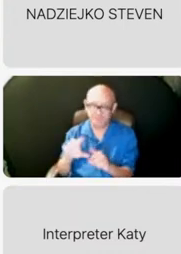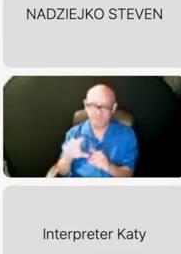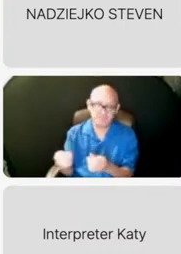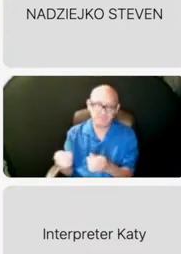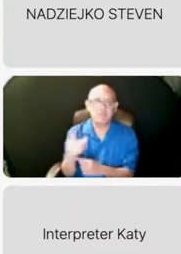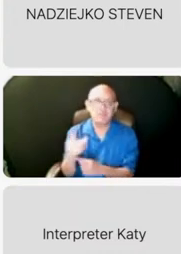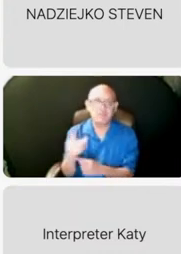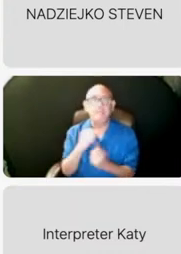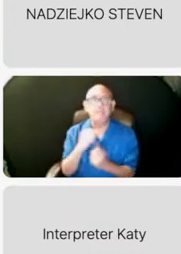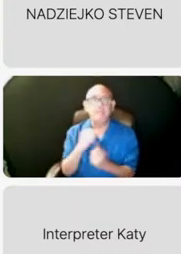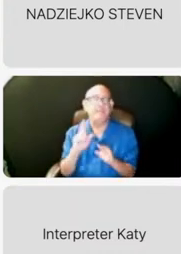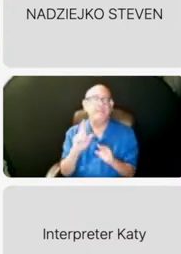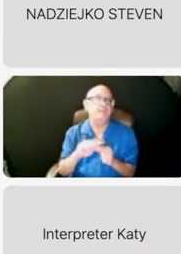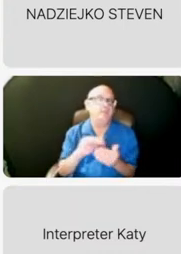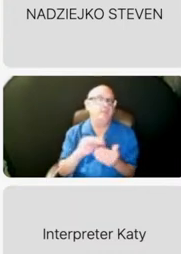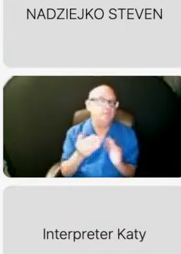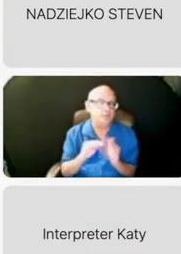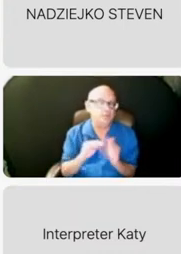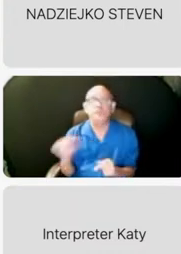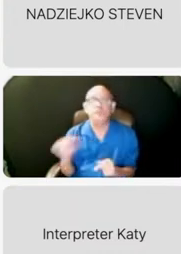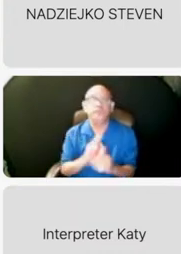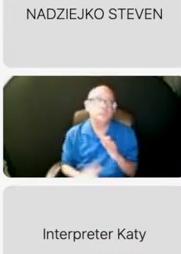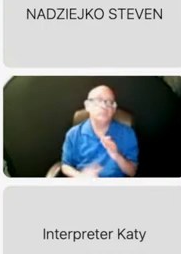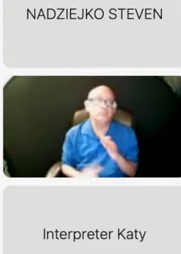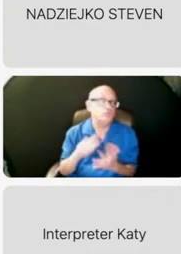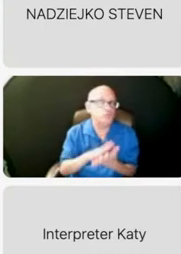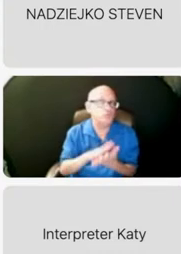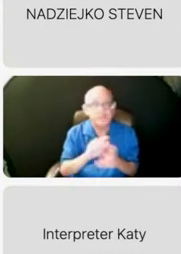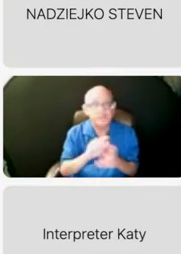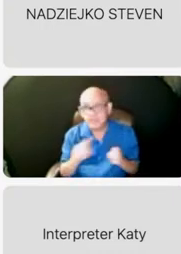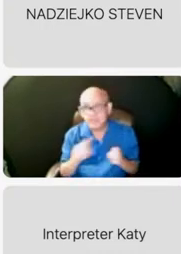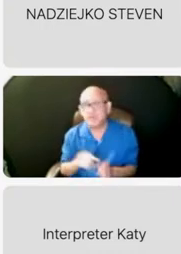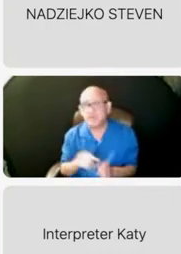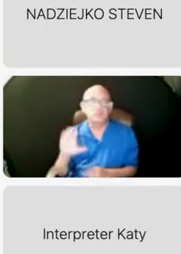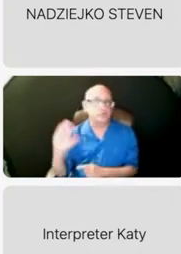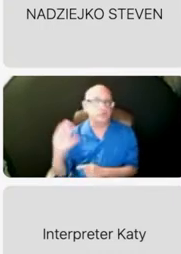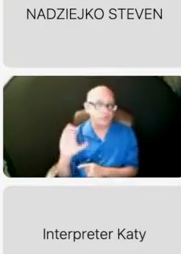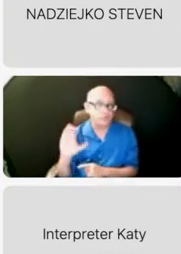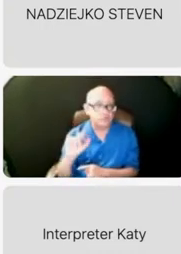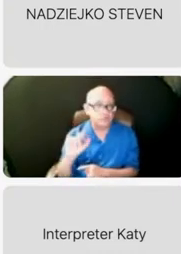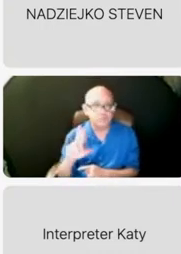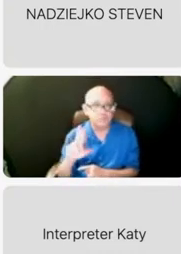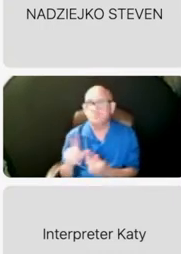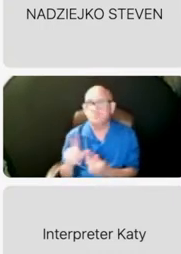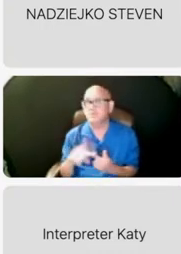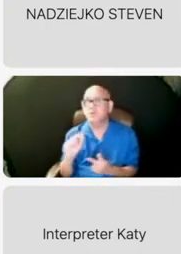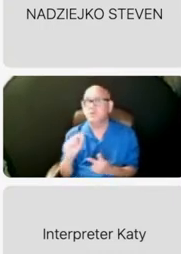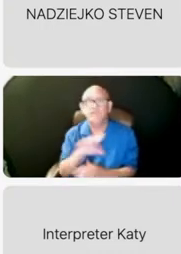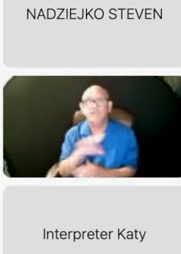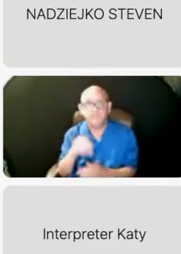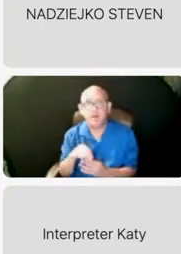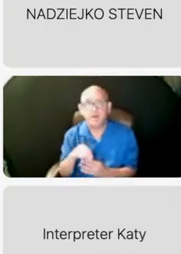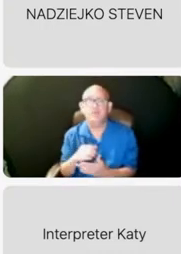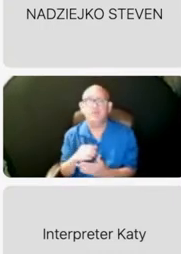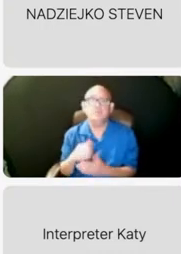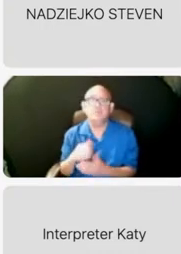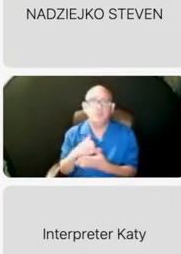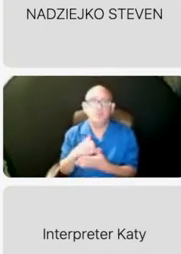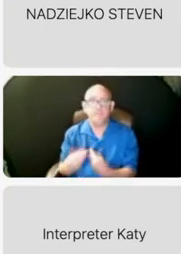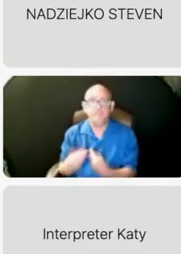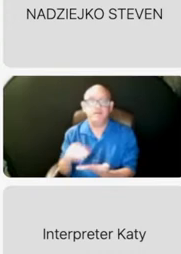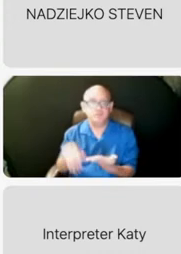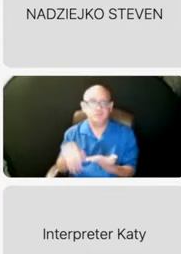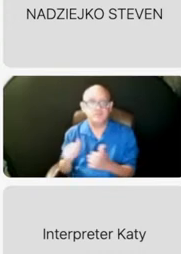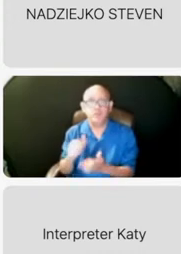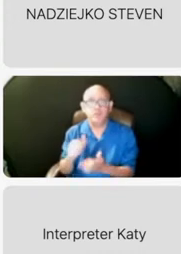school districts uh of course colton and uh participate in providing the students with college career